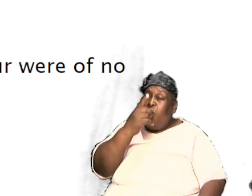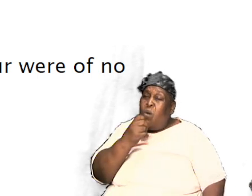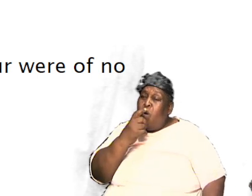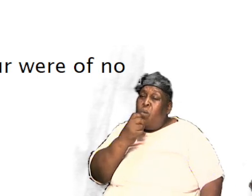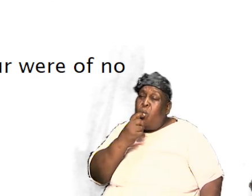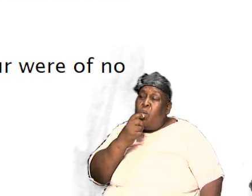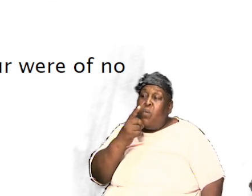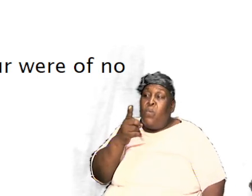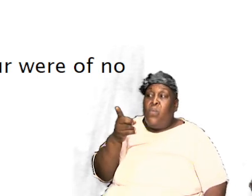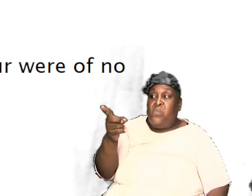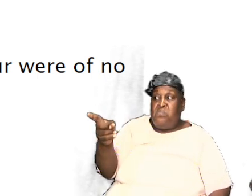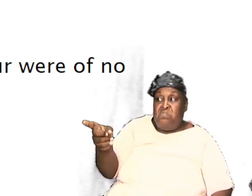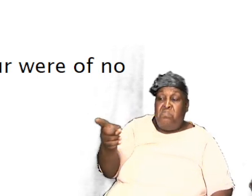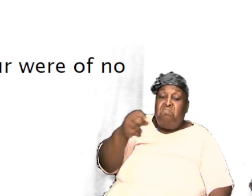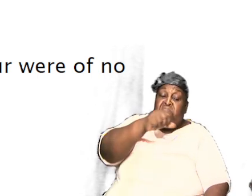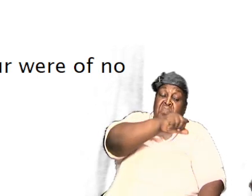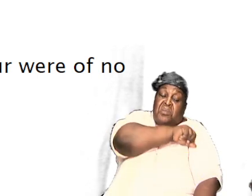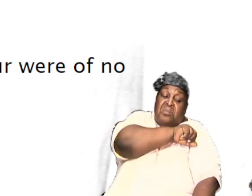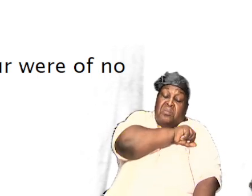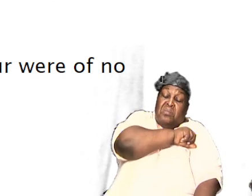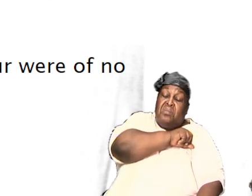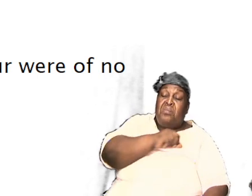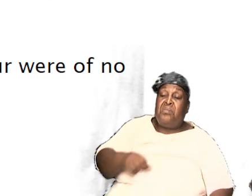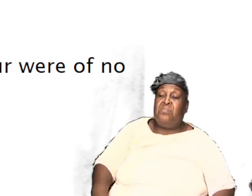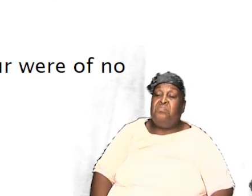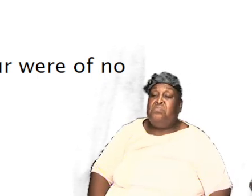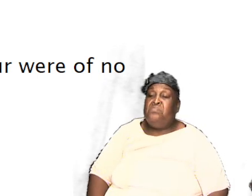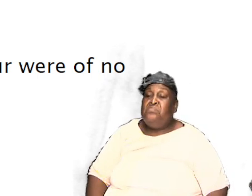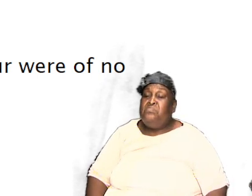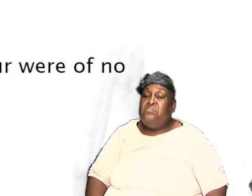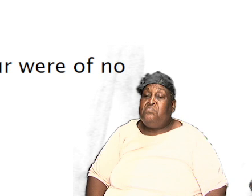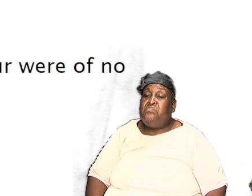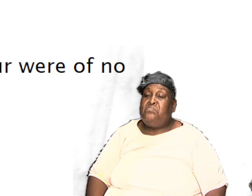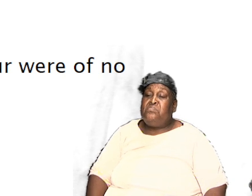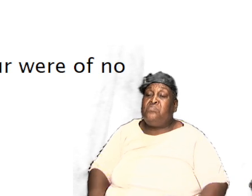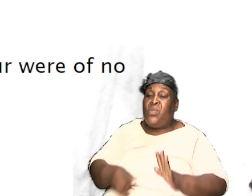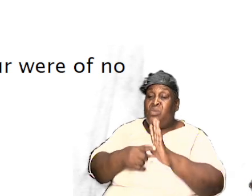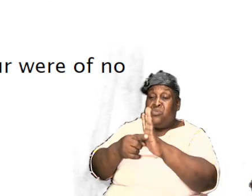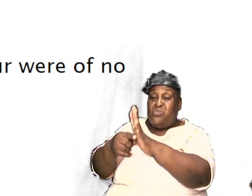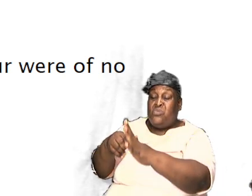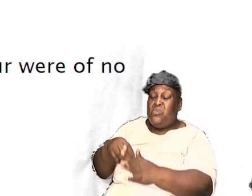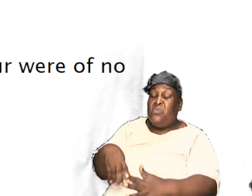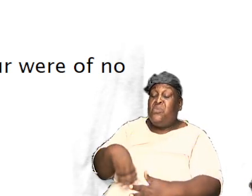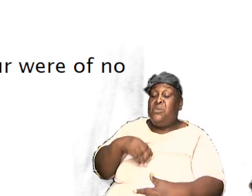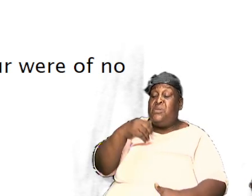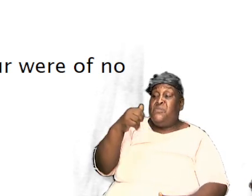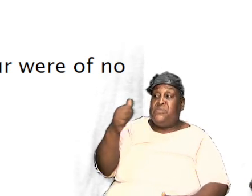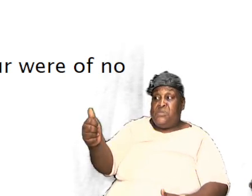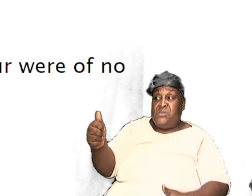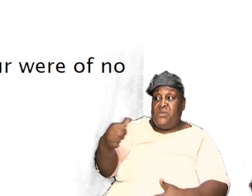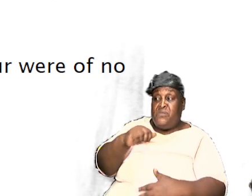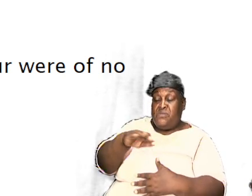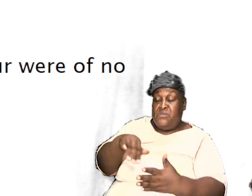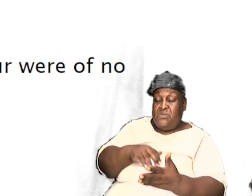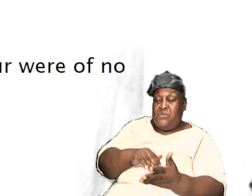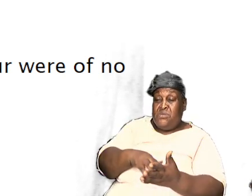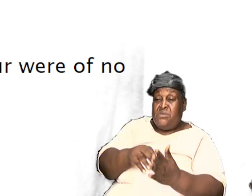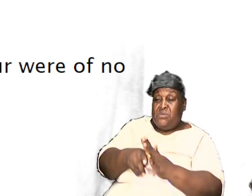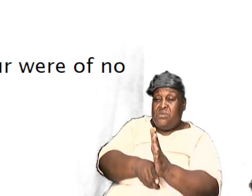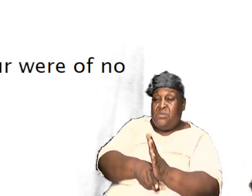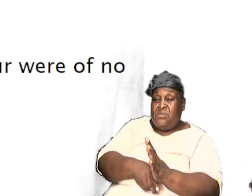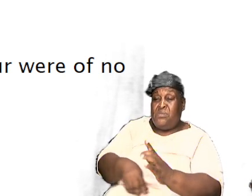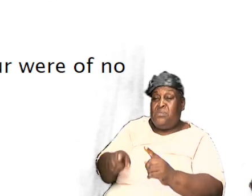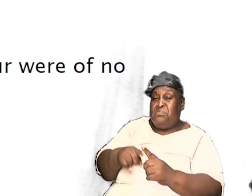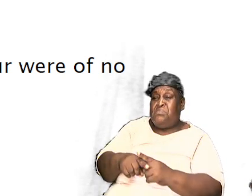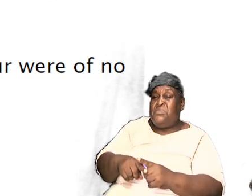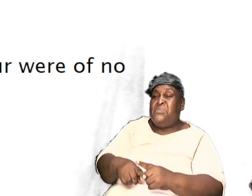he was, he told how his egotism, he told his self-centeredness, until I am avenged. Look at